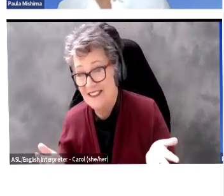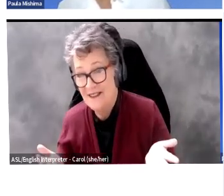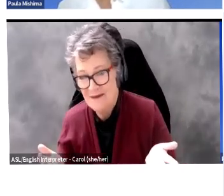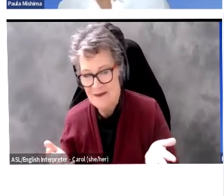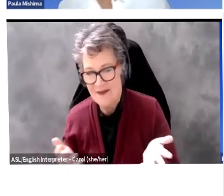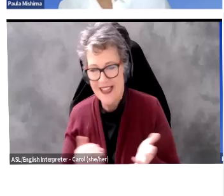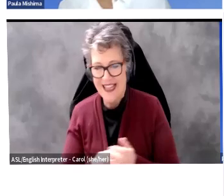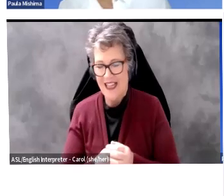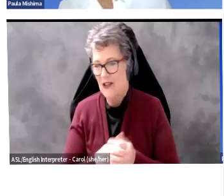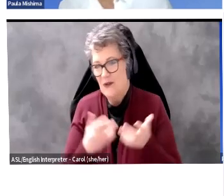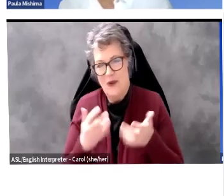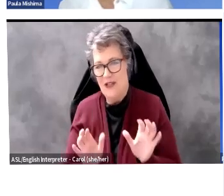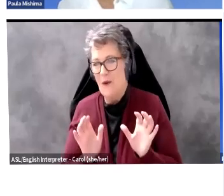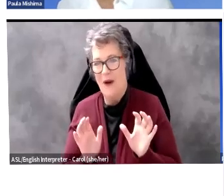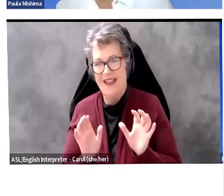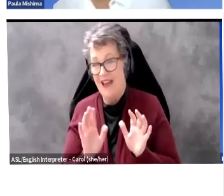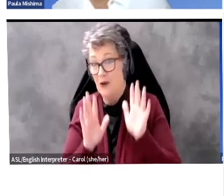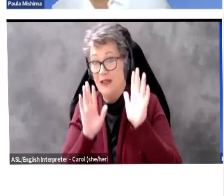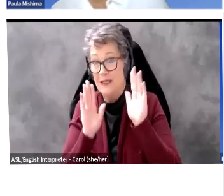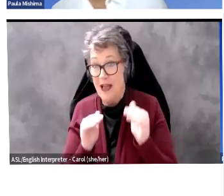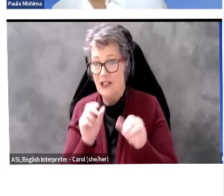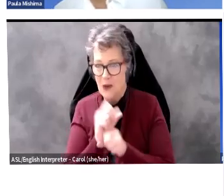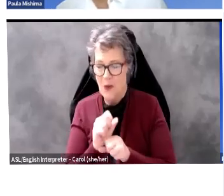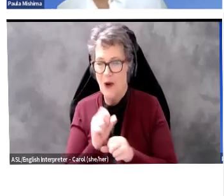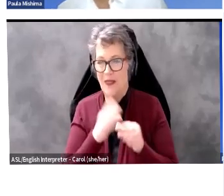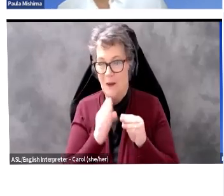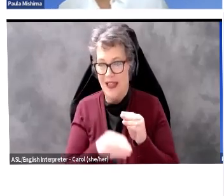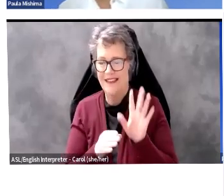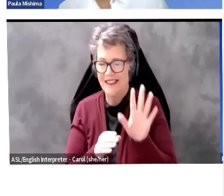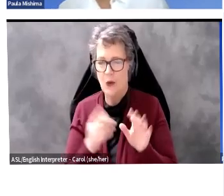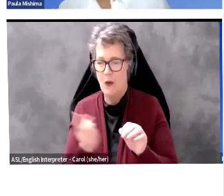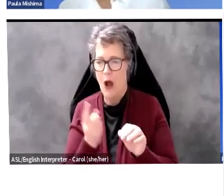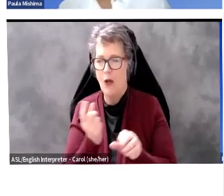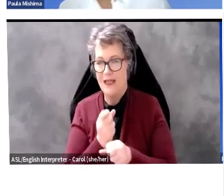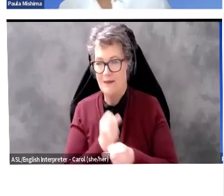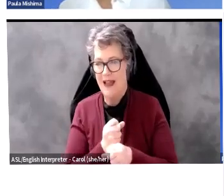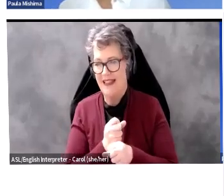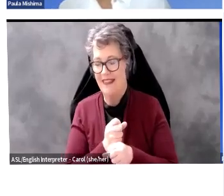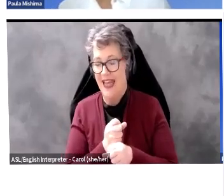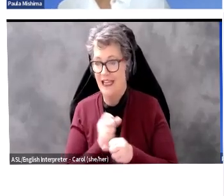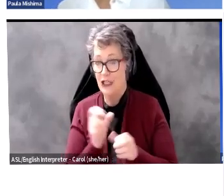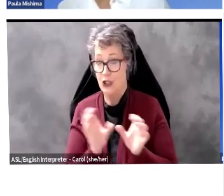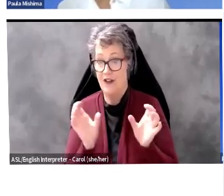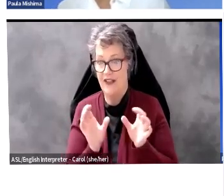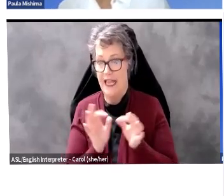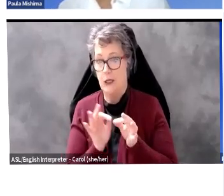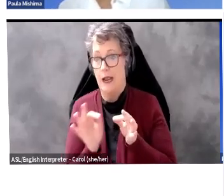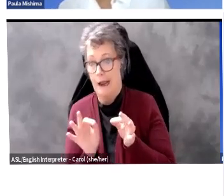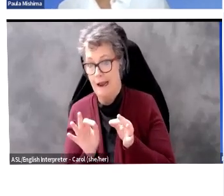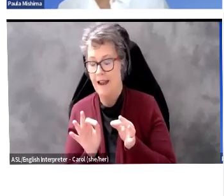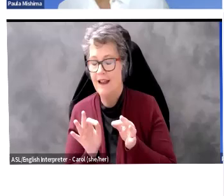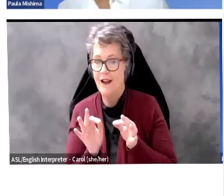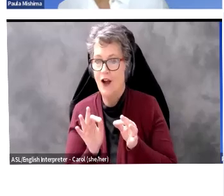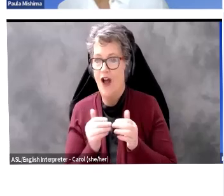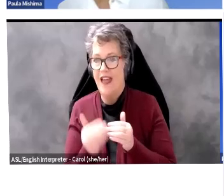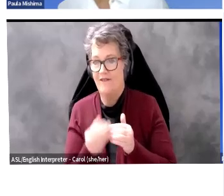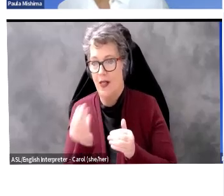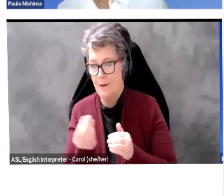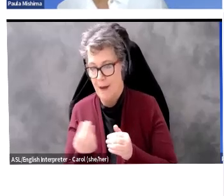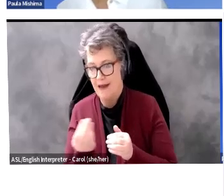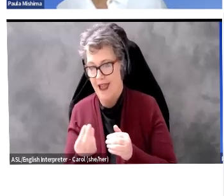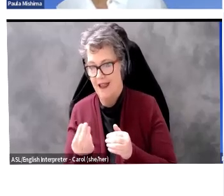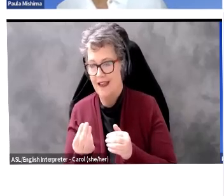often, we don't want to have to expect you to work the weekend. So we'll always make that certification deadline on the following